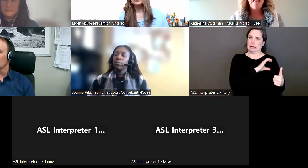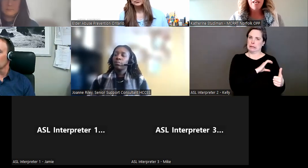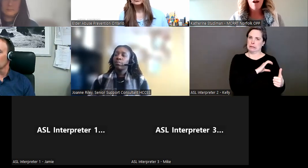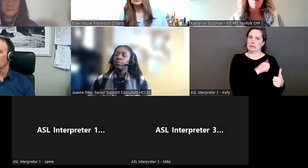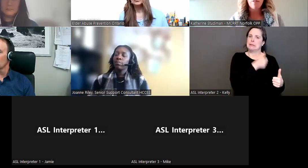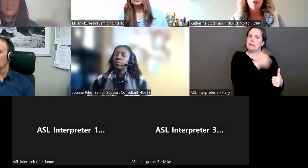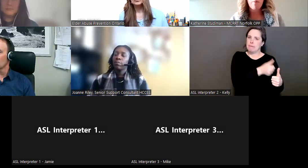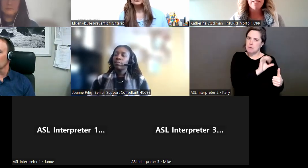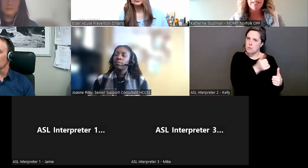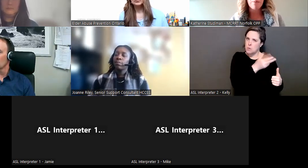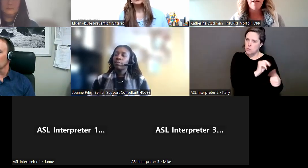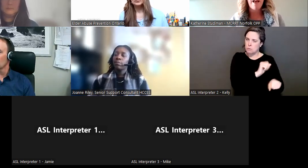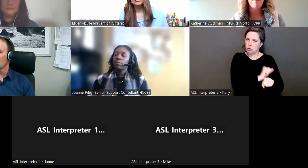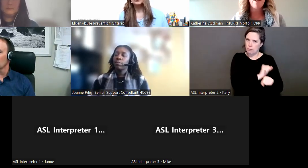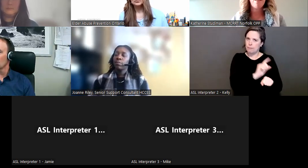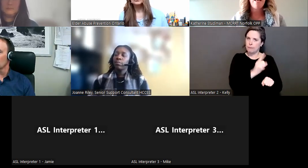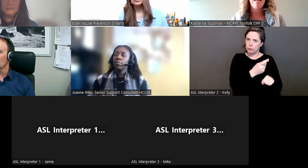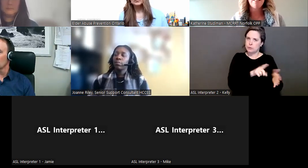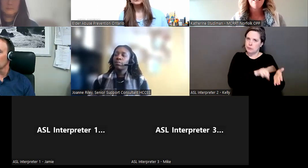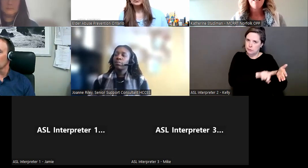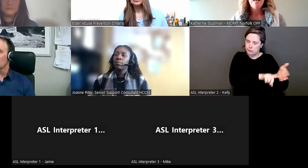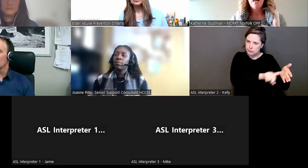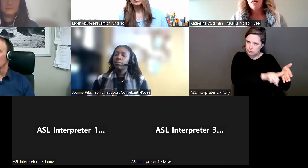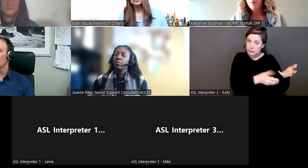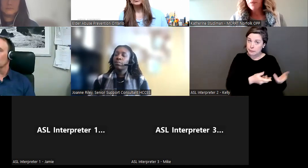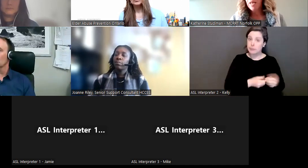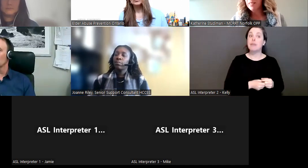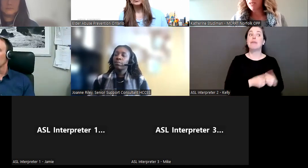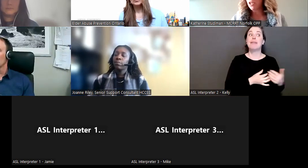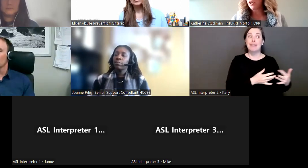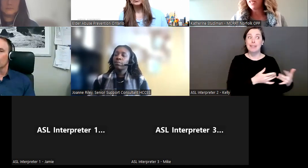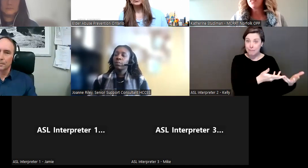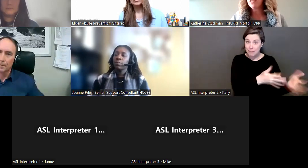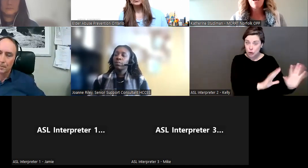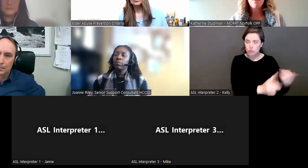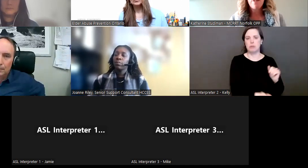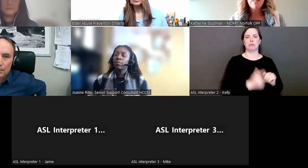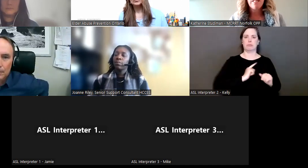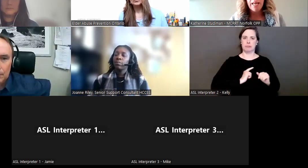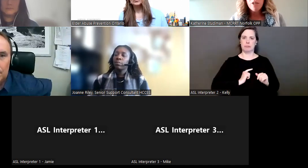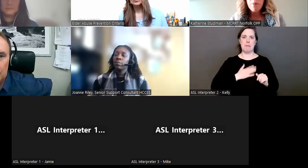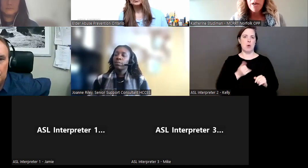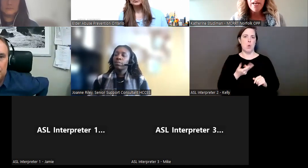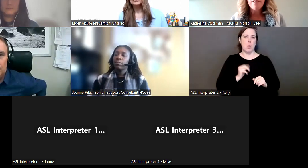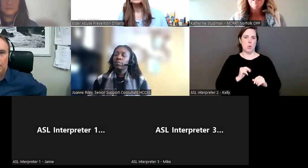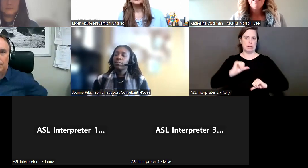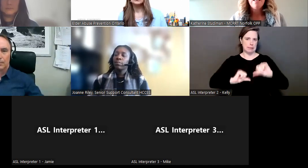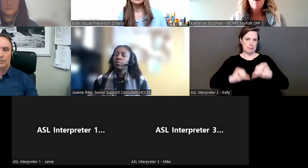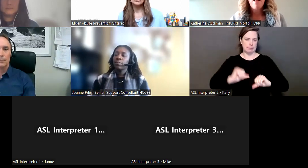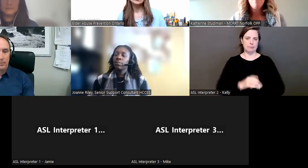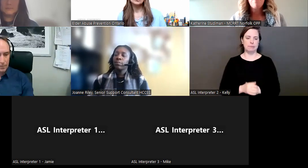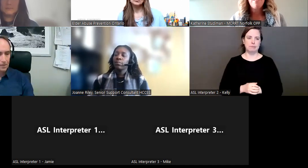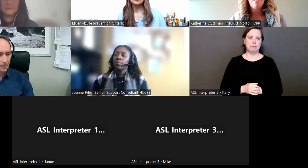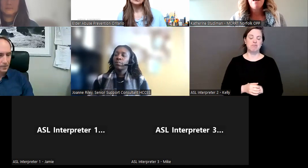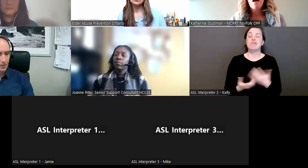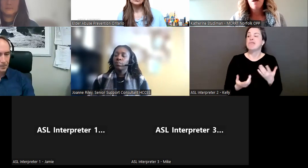and then I will do my assessment after. And as I mentioned earlier, sometimes there is a language barrier as